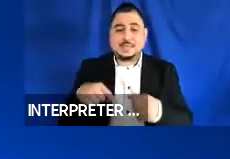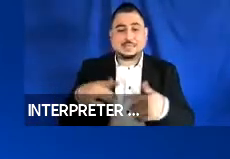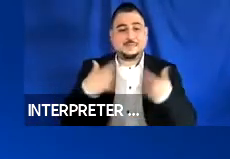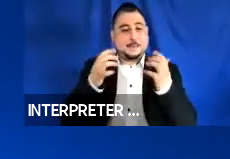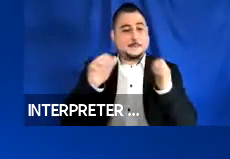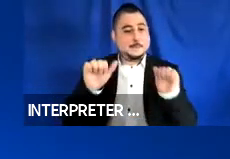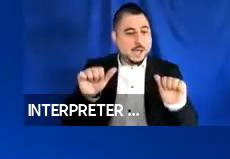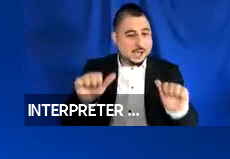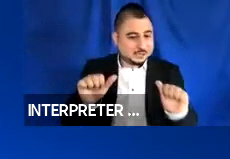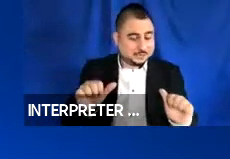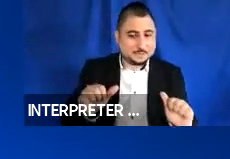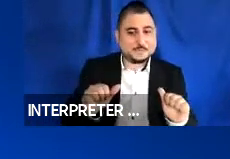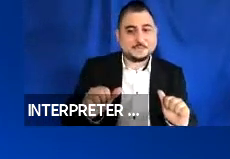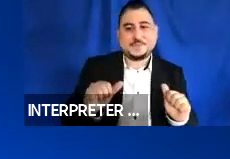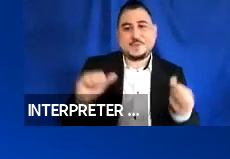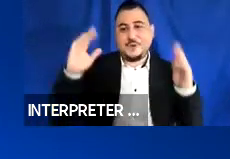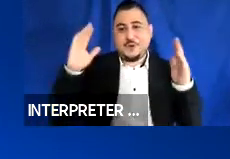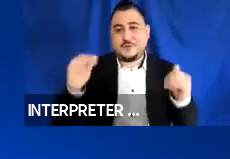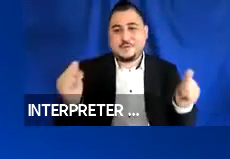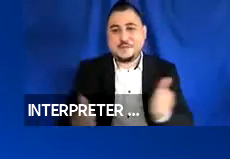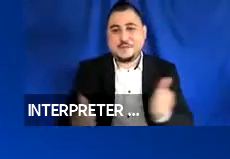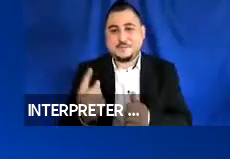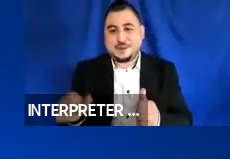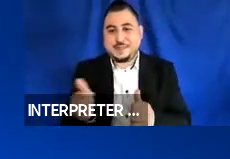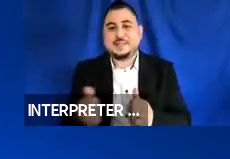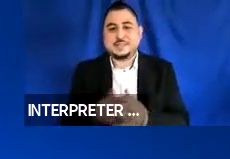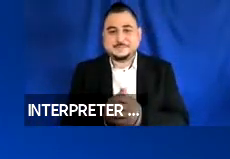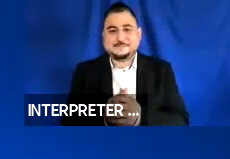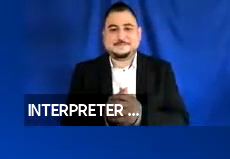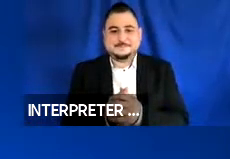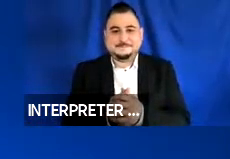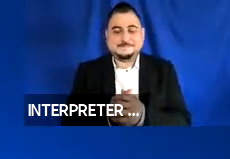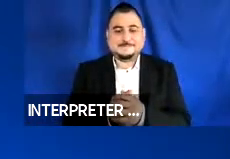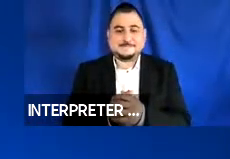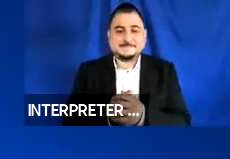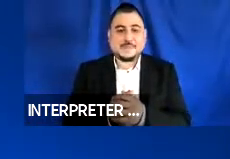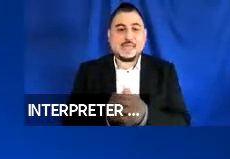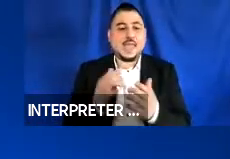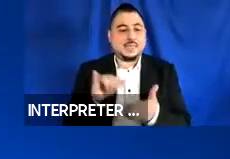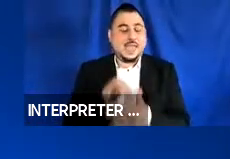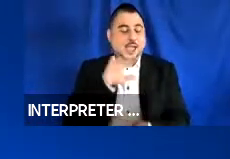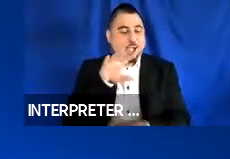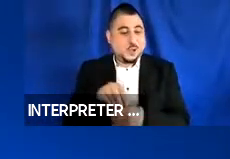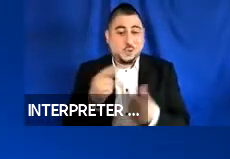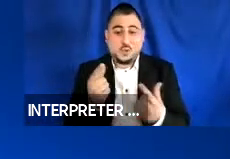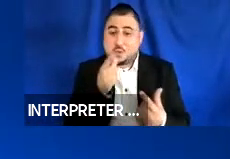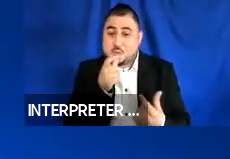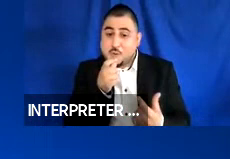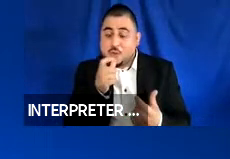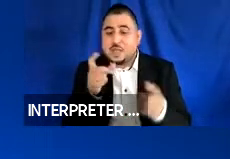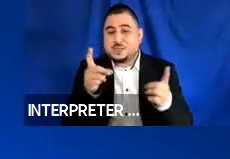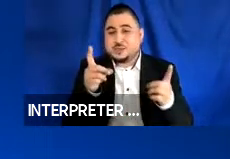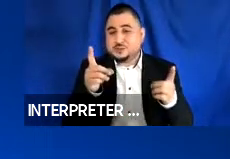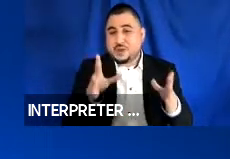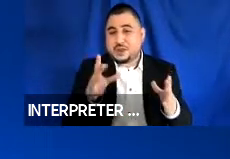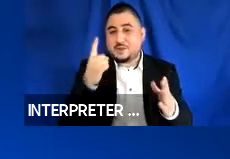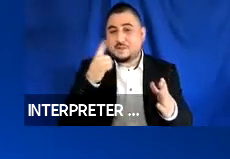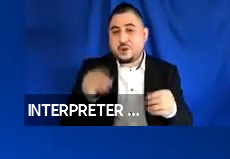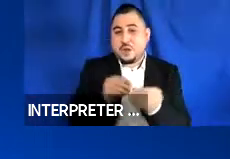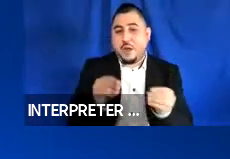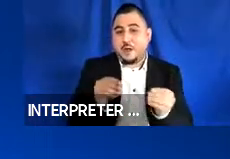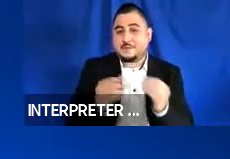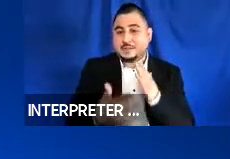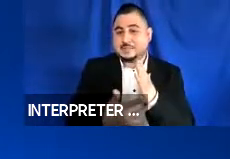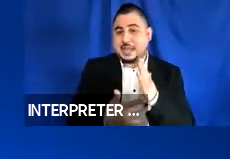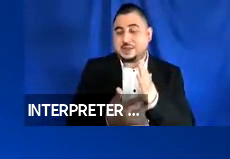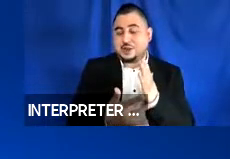or hopefully everyone else. Okay. And that would include the Director of the Office of